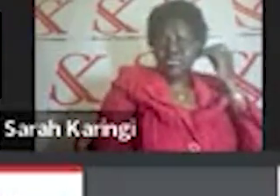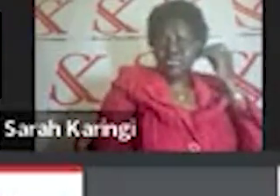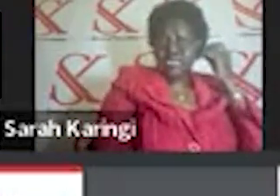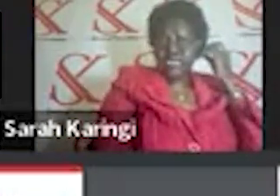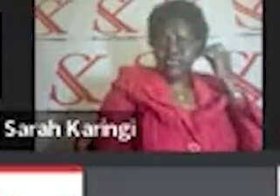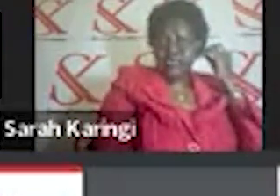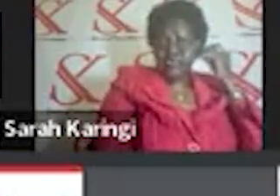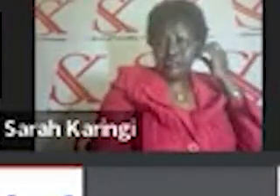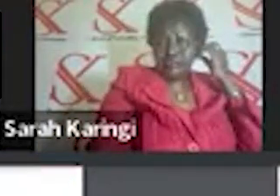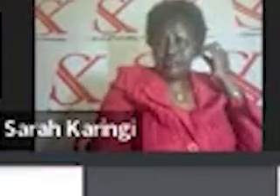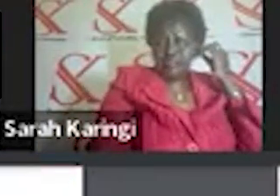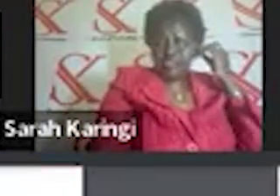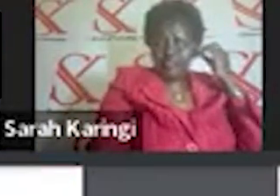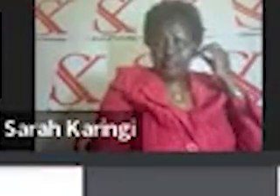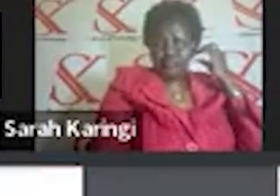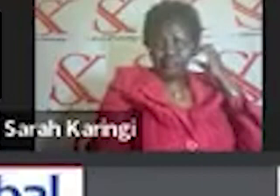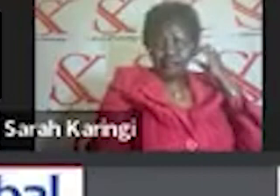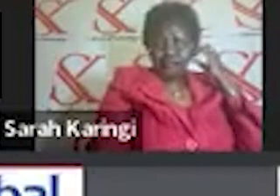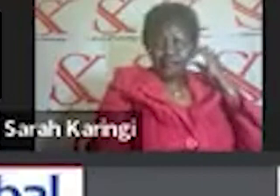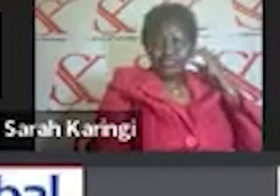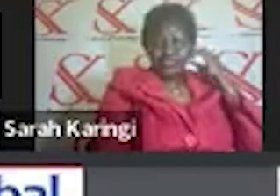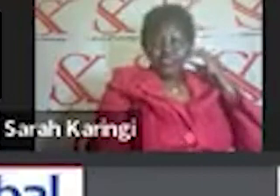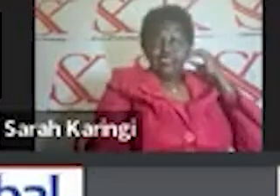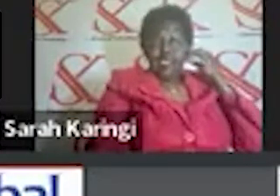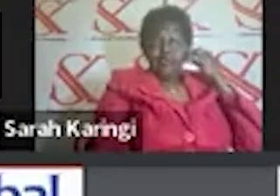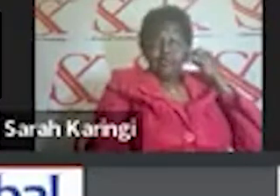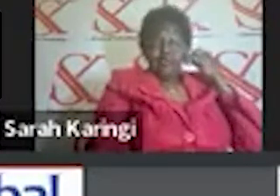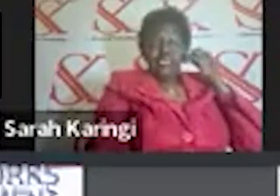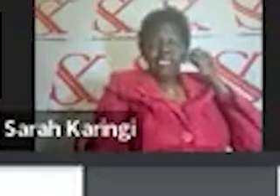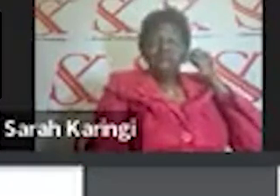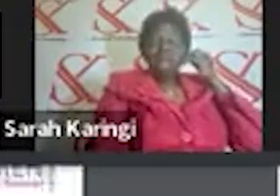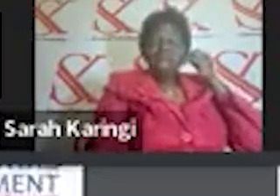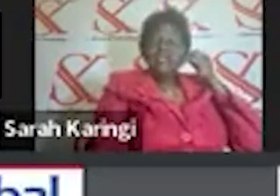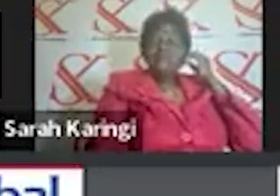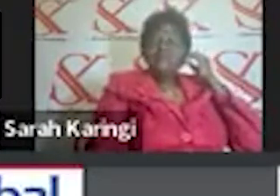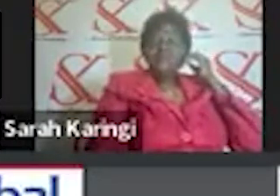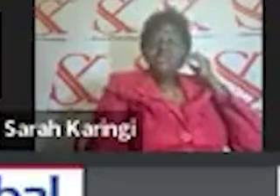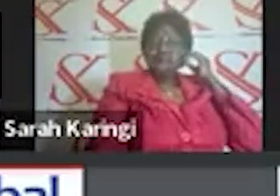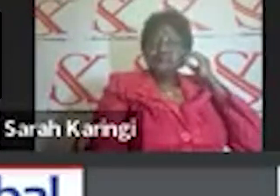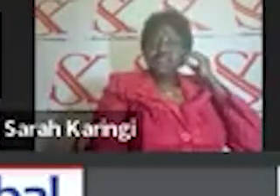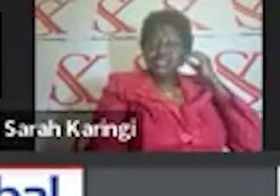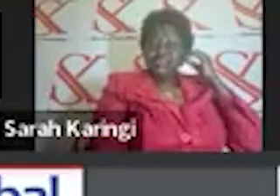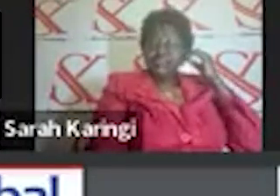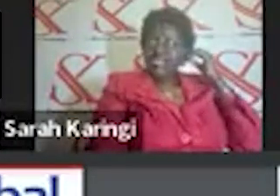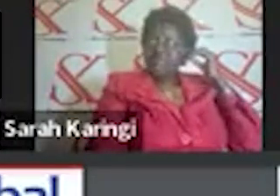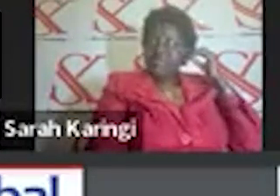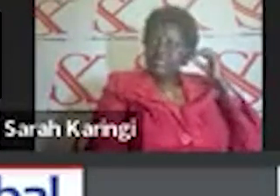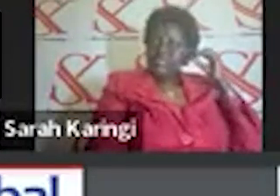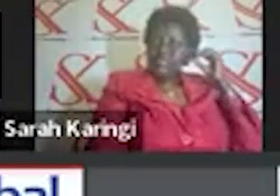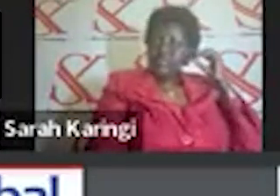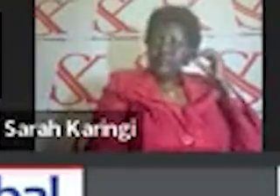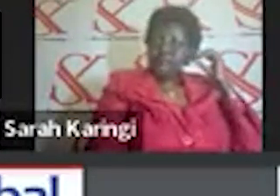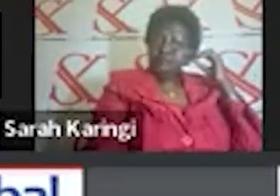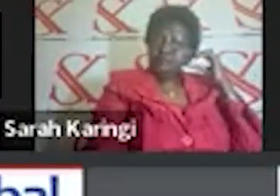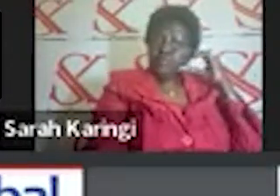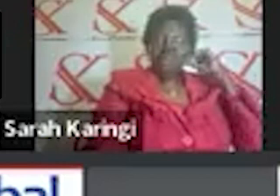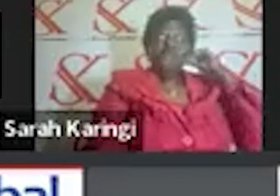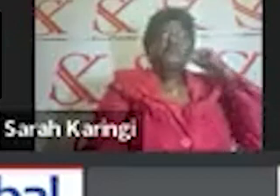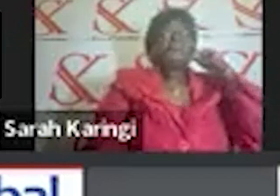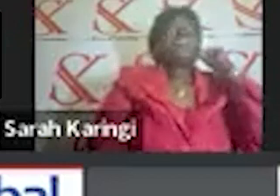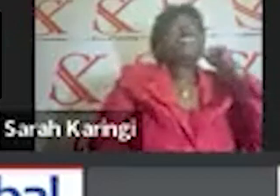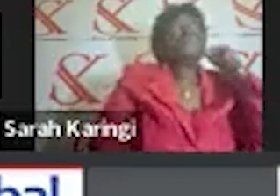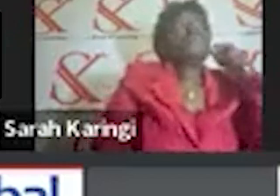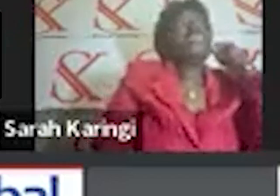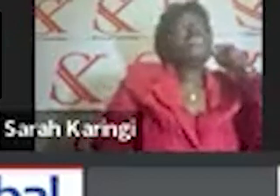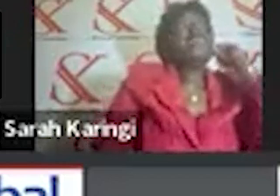next slide, Grace. Now, how to overcome economic barriers, life barriers. Of